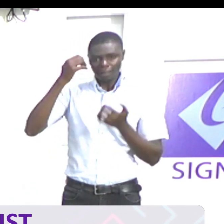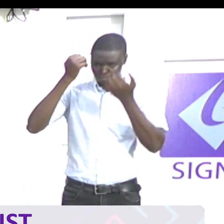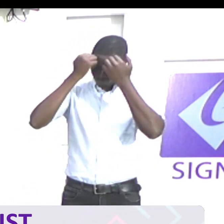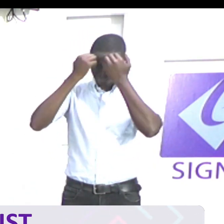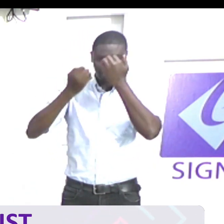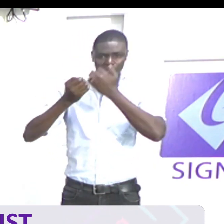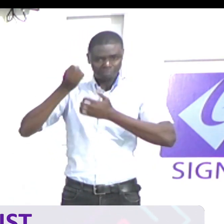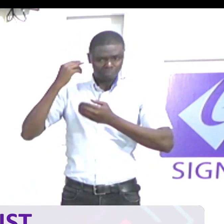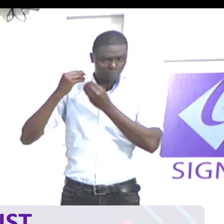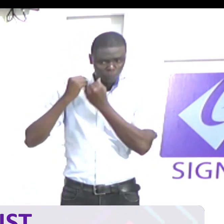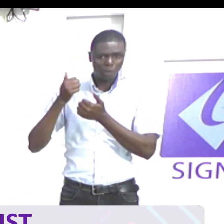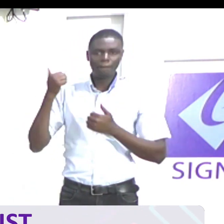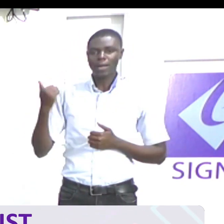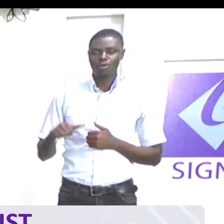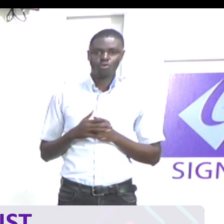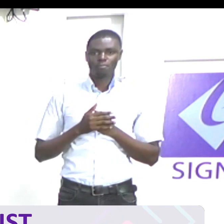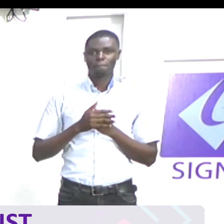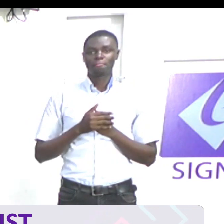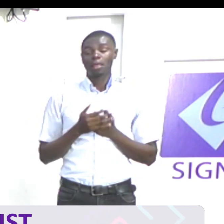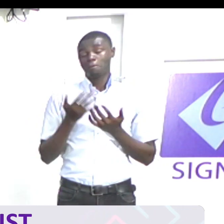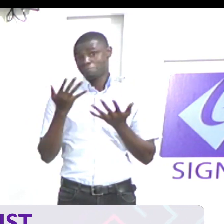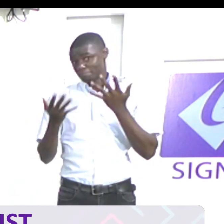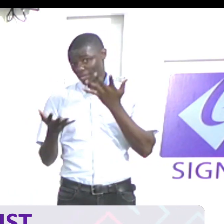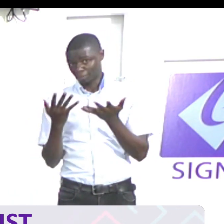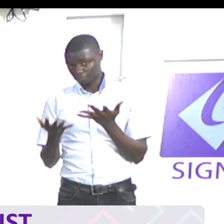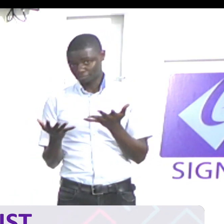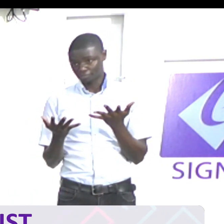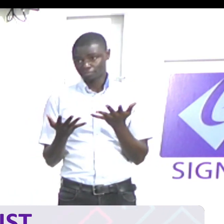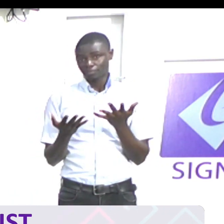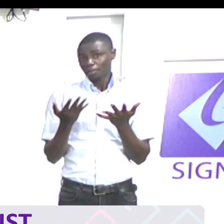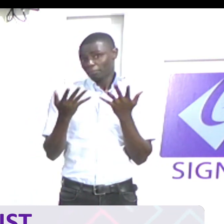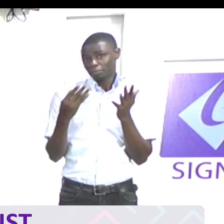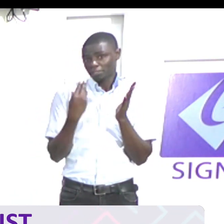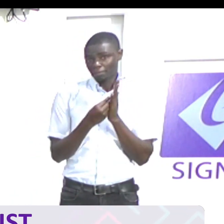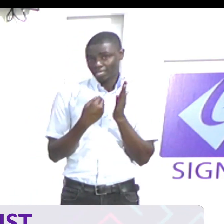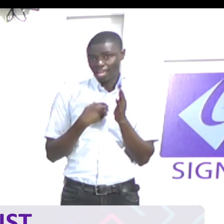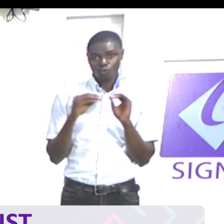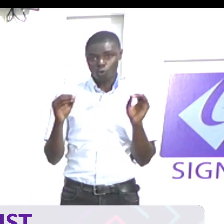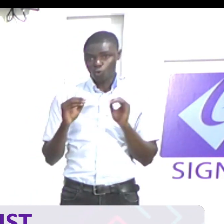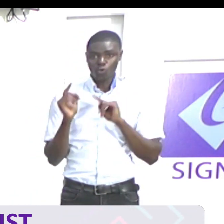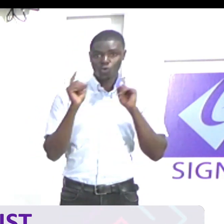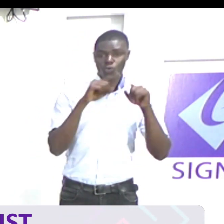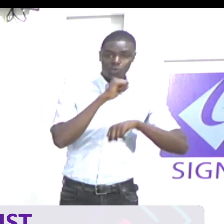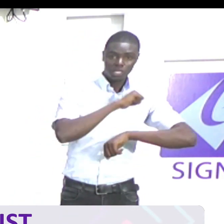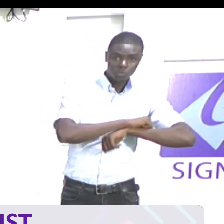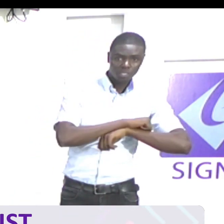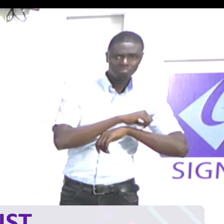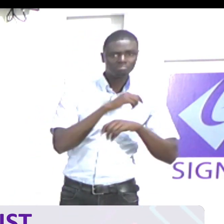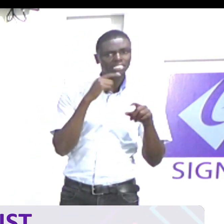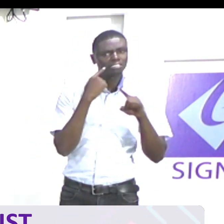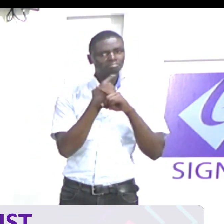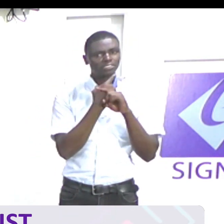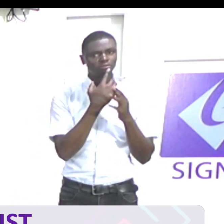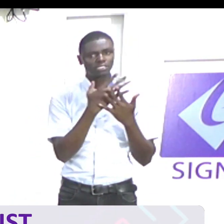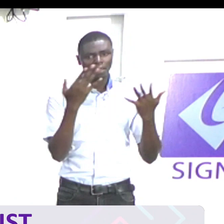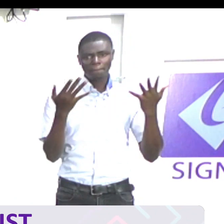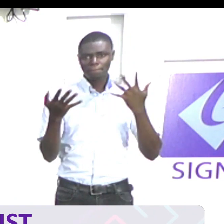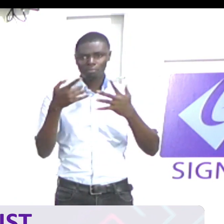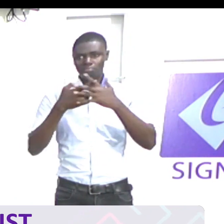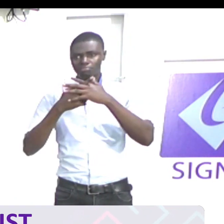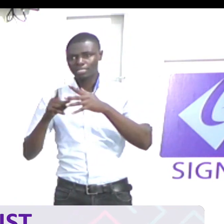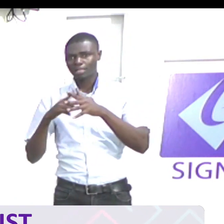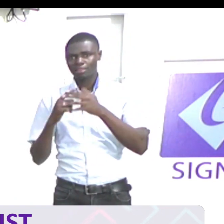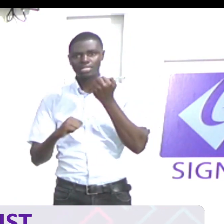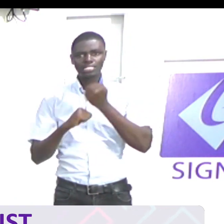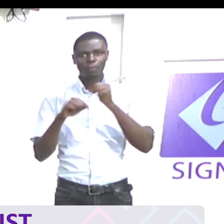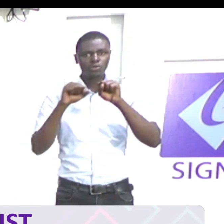Haingiani. For one reason or another, yes, maybe you didn't have the funds to take you to school. Have to come hizo. Maybe ulianza alafu your support